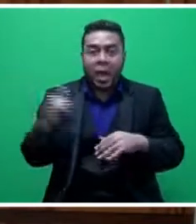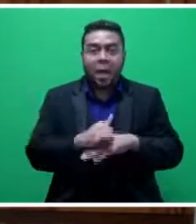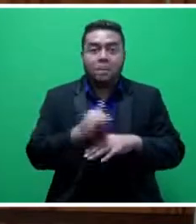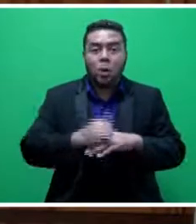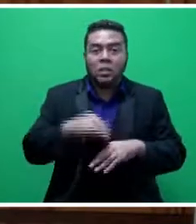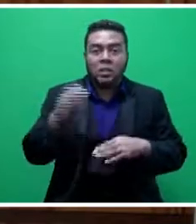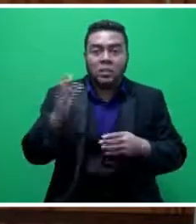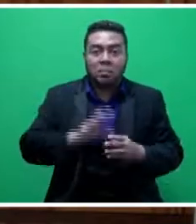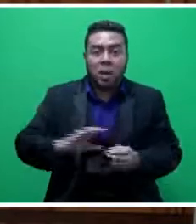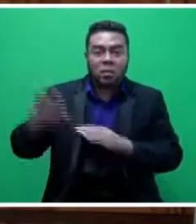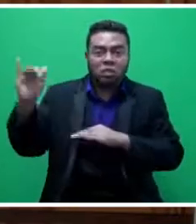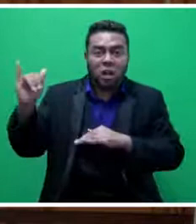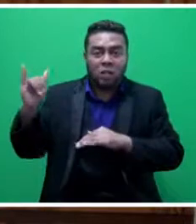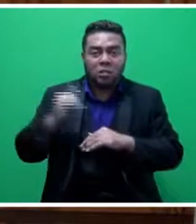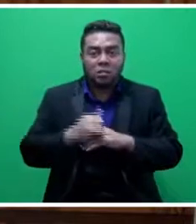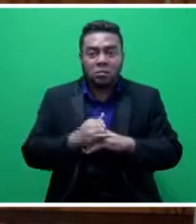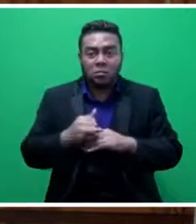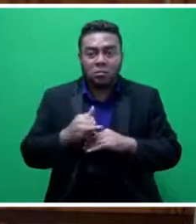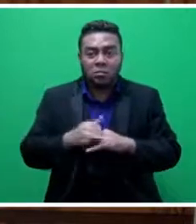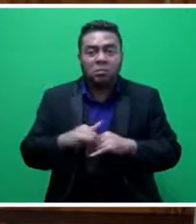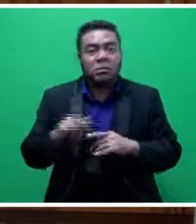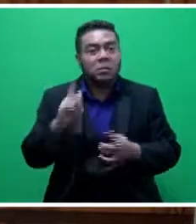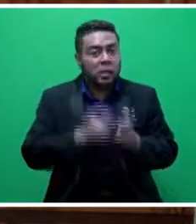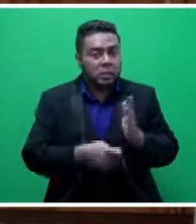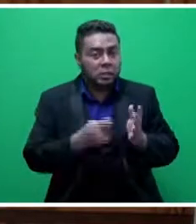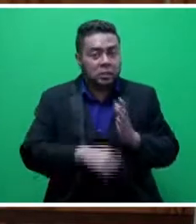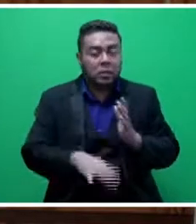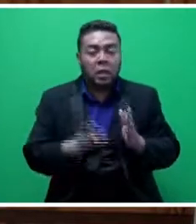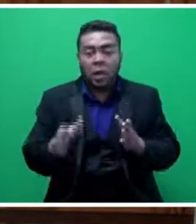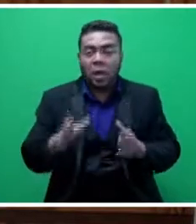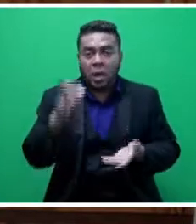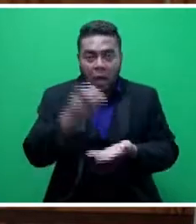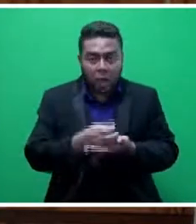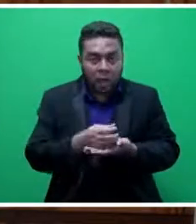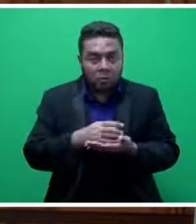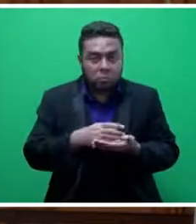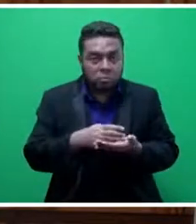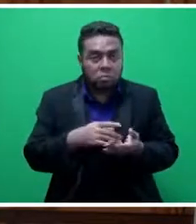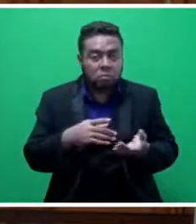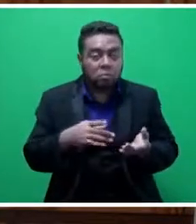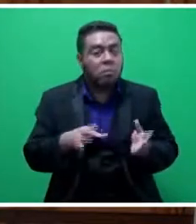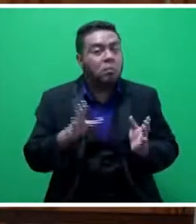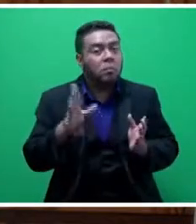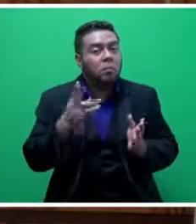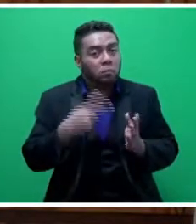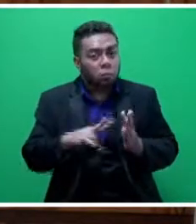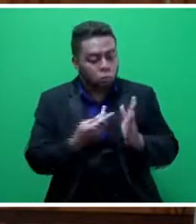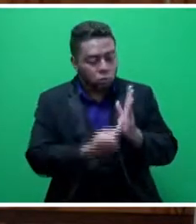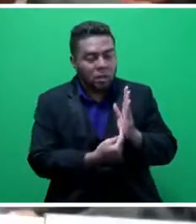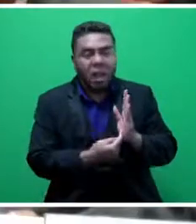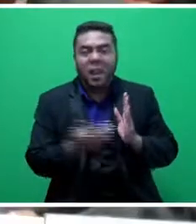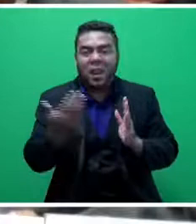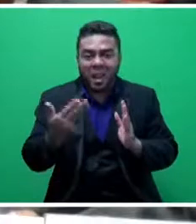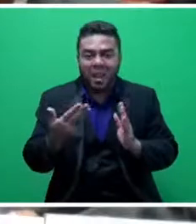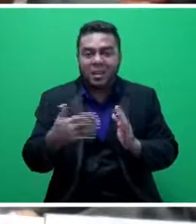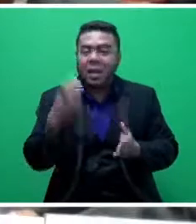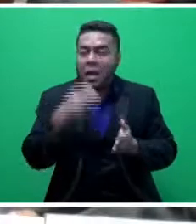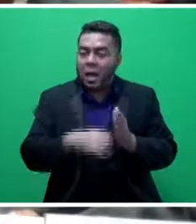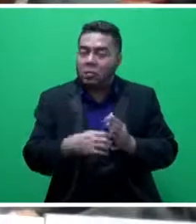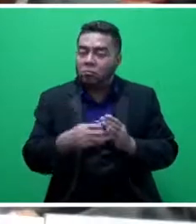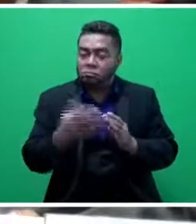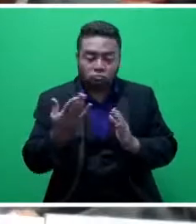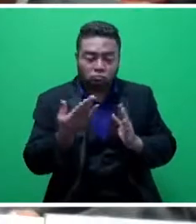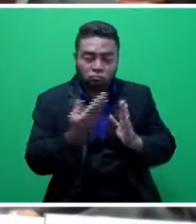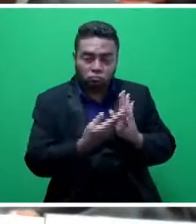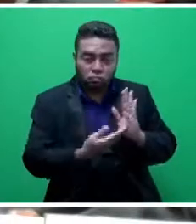Budget Amendment Bill 2020. 8. Customs Budget Amendment Bill 2020. 9. Customs Tariff Budget Amendment